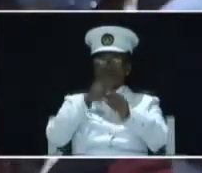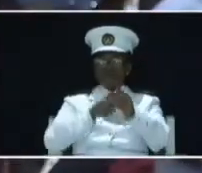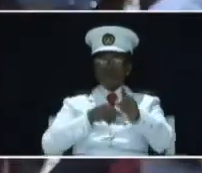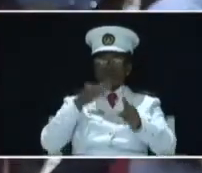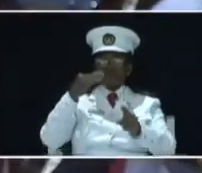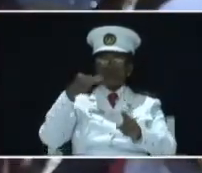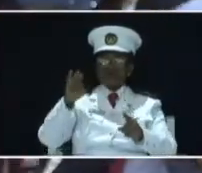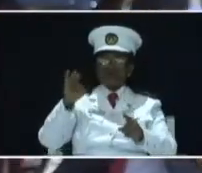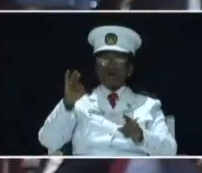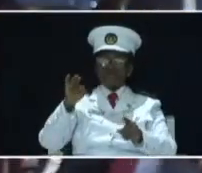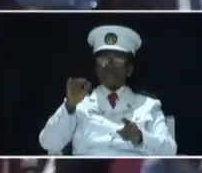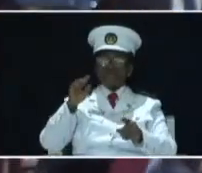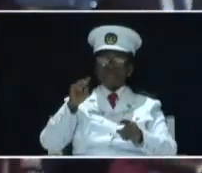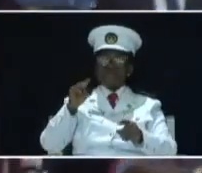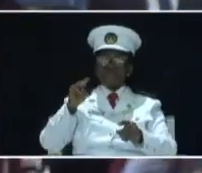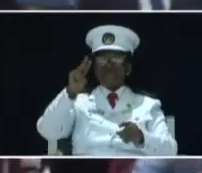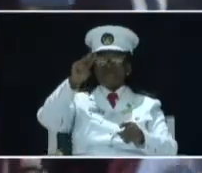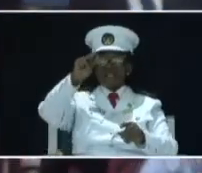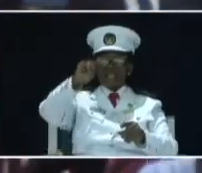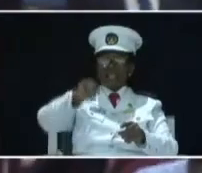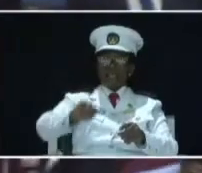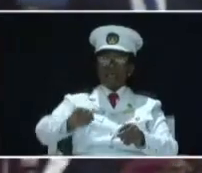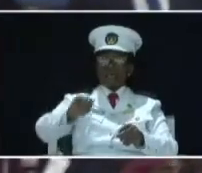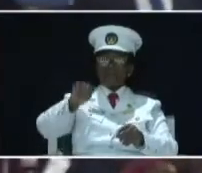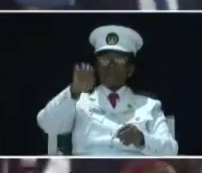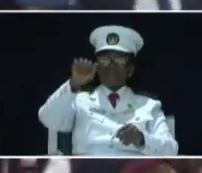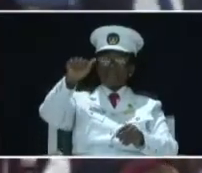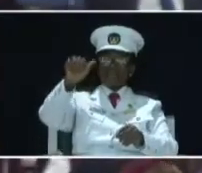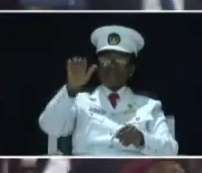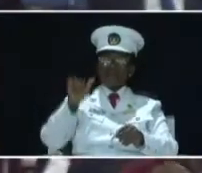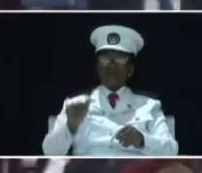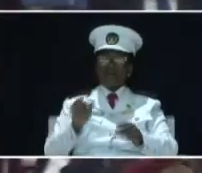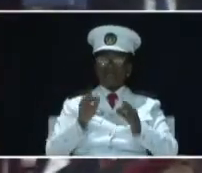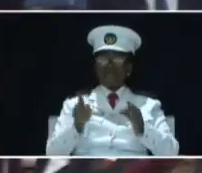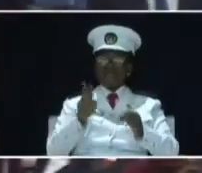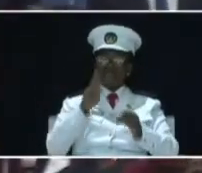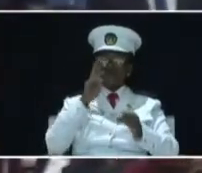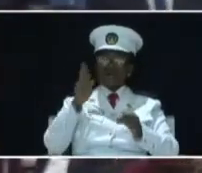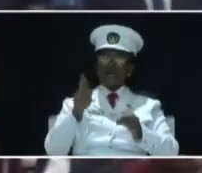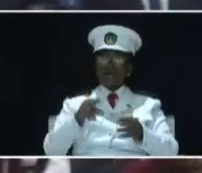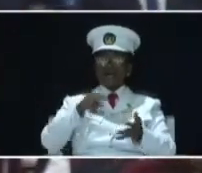So if you are born in the month of May, you sign.